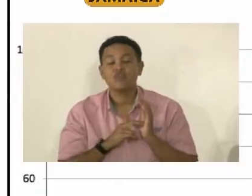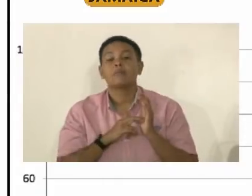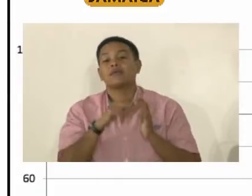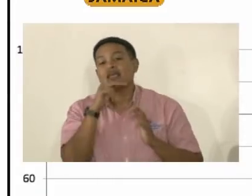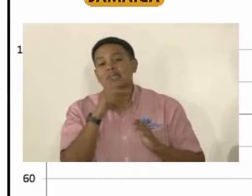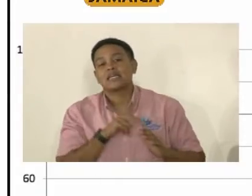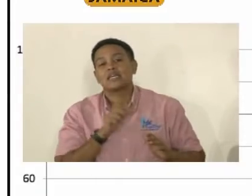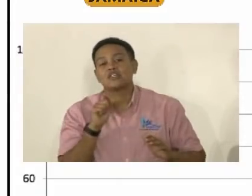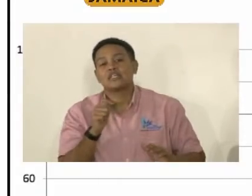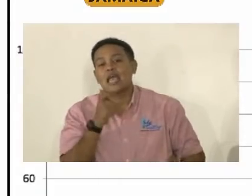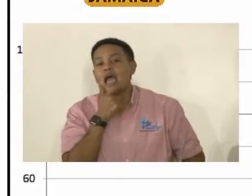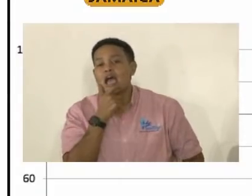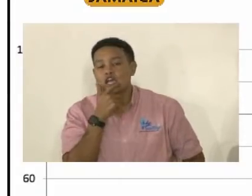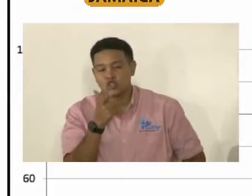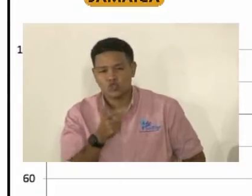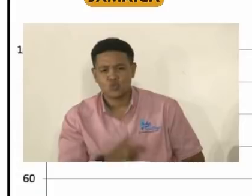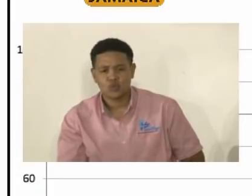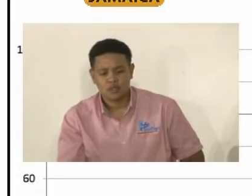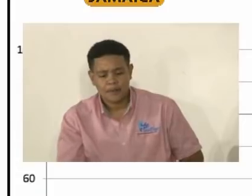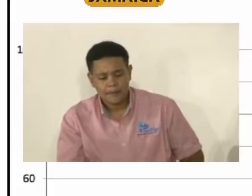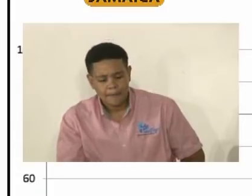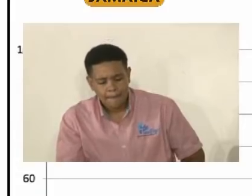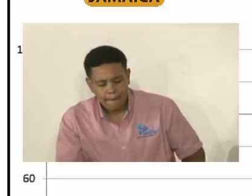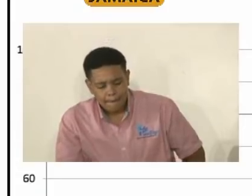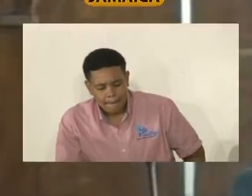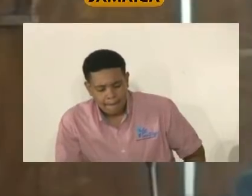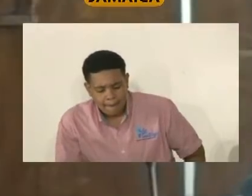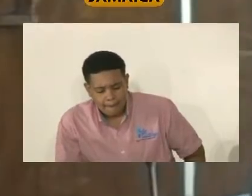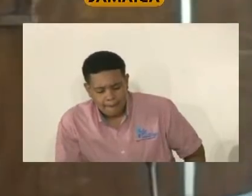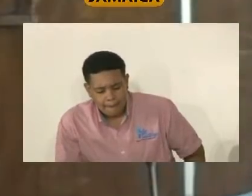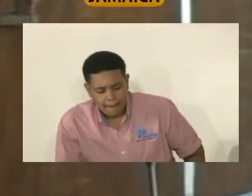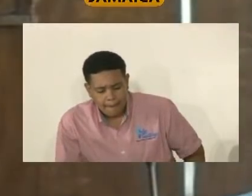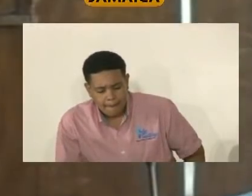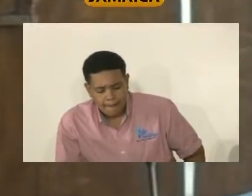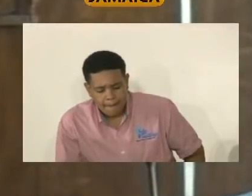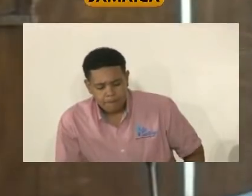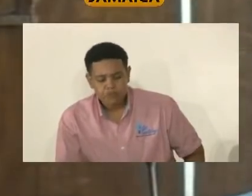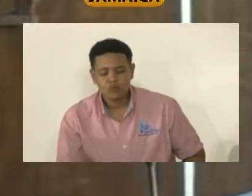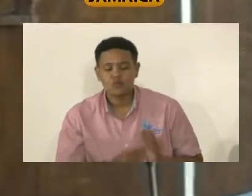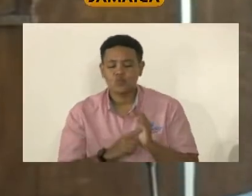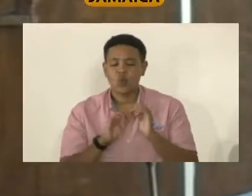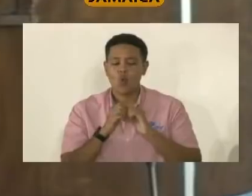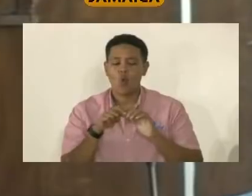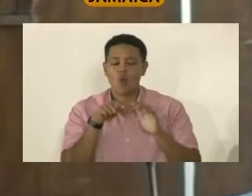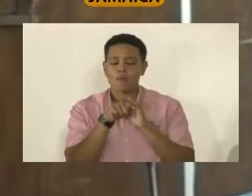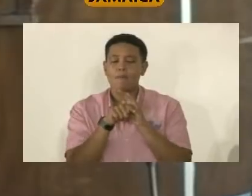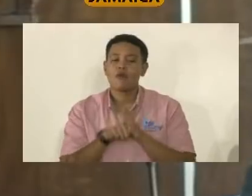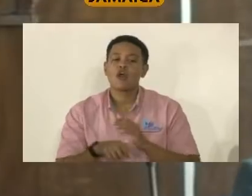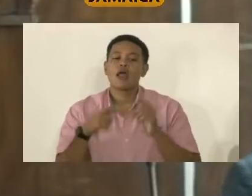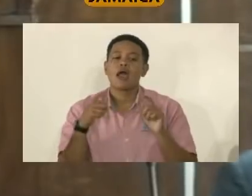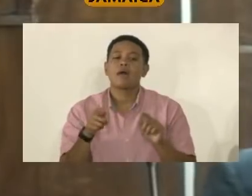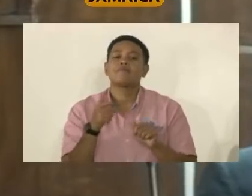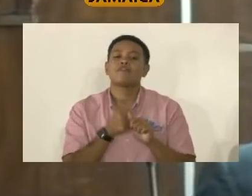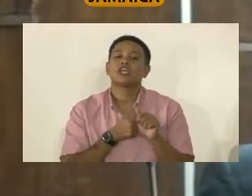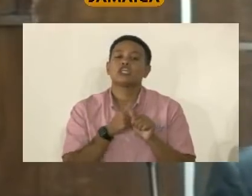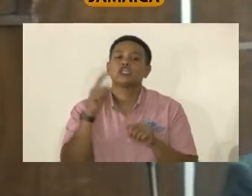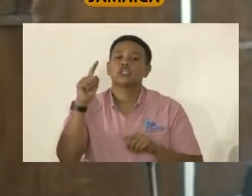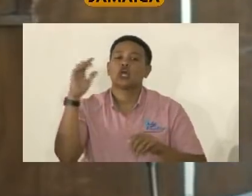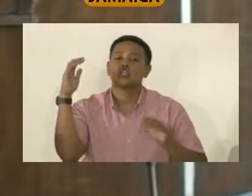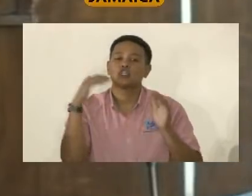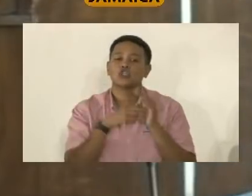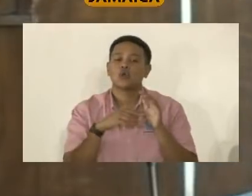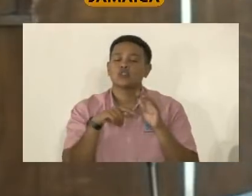Andrew. It shows how murders are distributed on a per 100,000